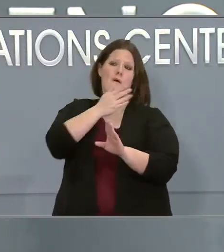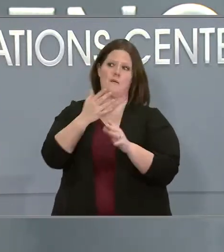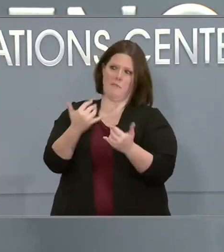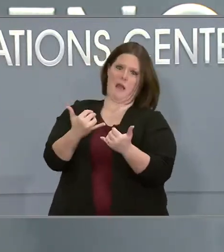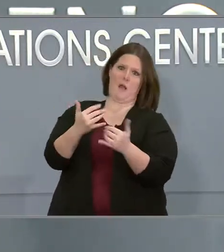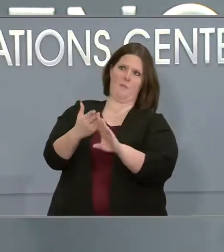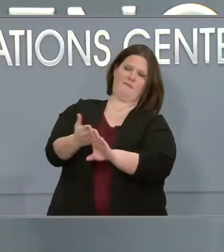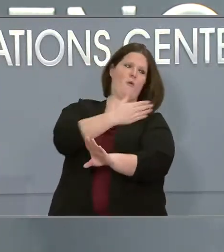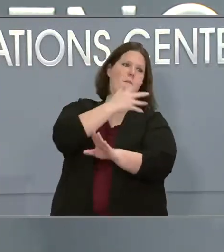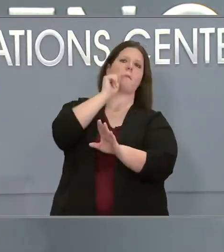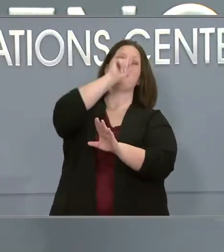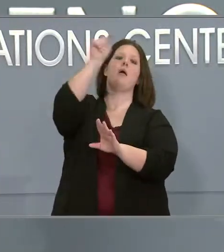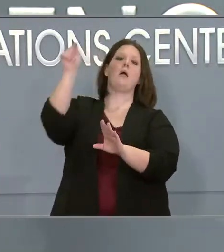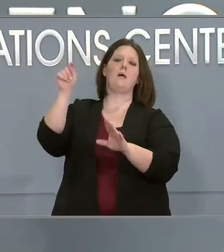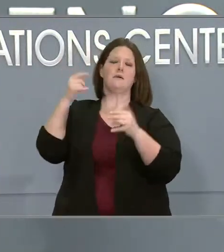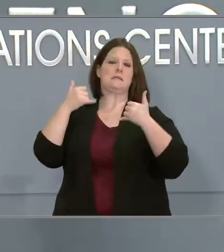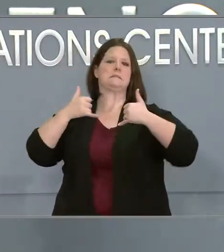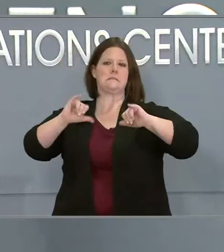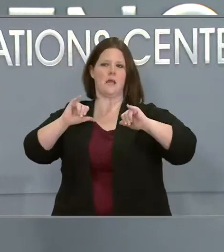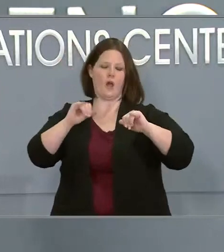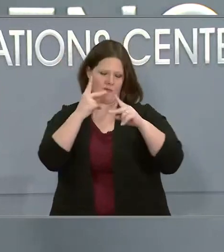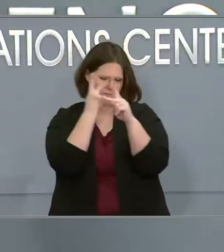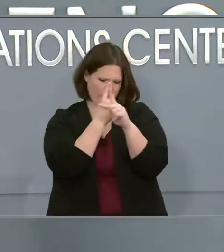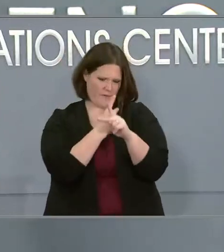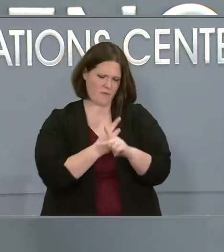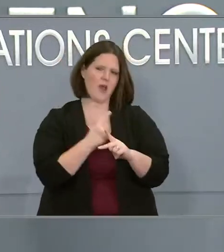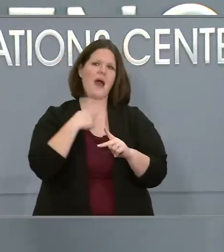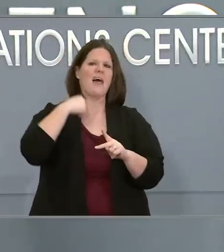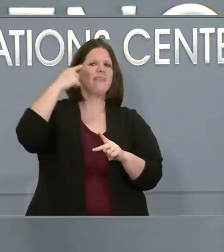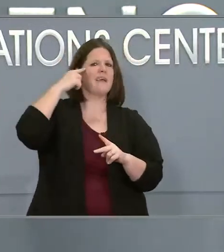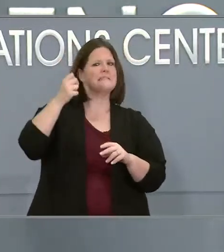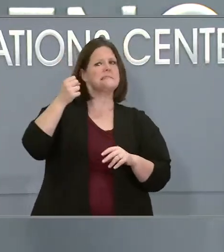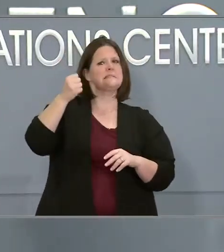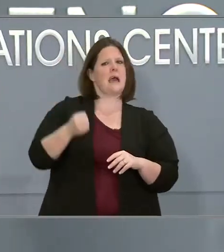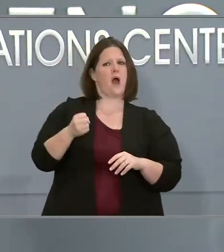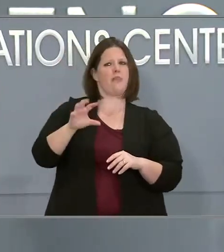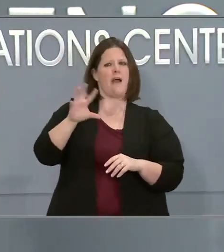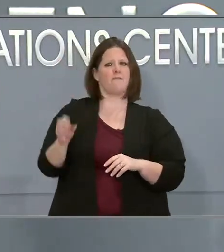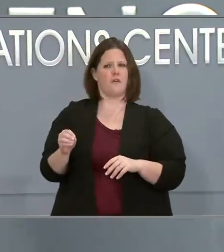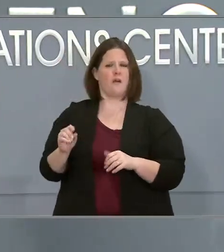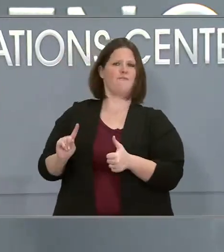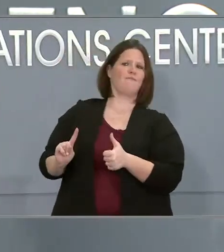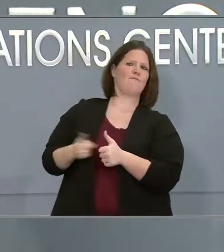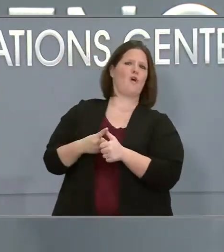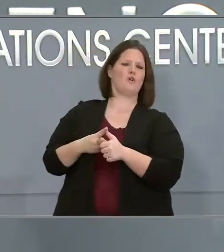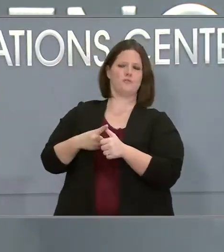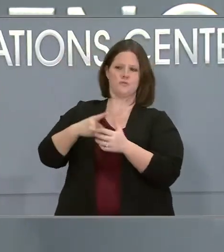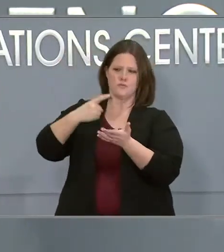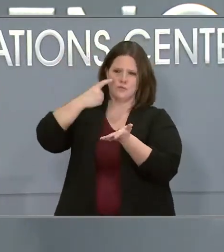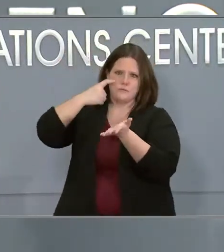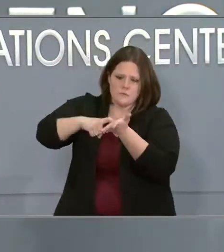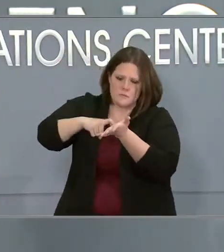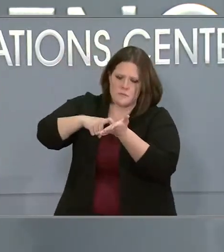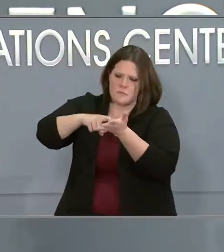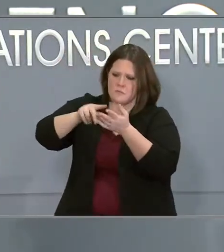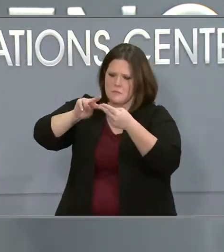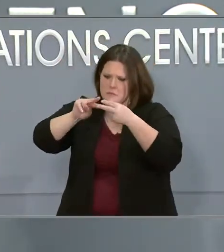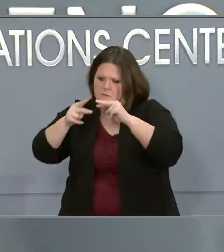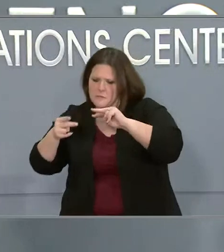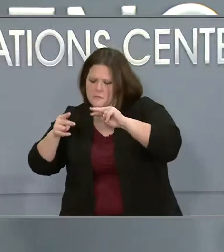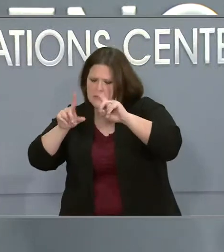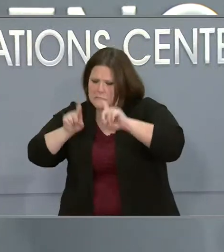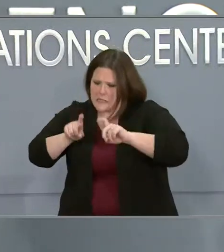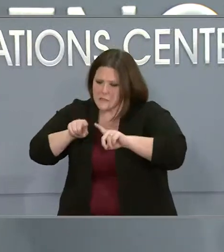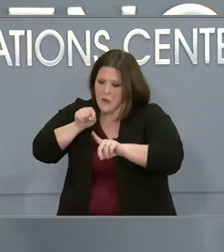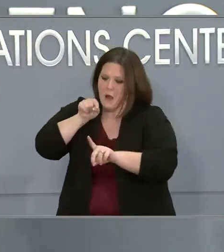that through in the scientific community. I think South Africa was the first to sequence and identify and give